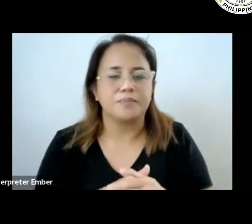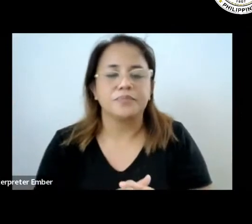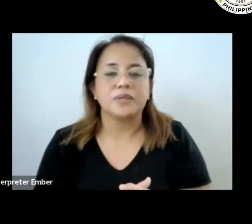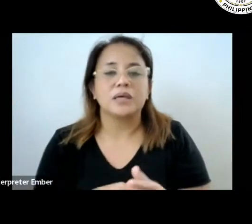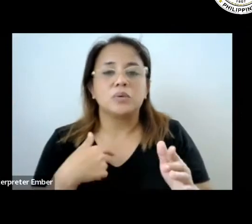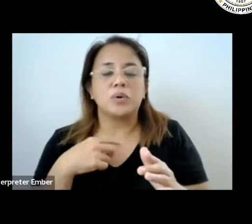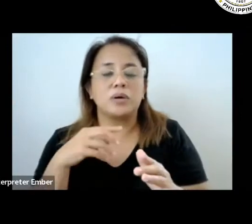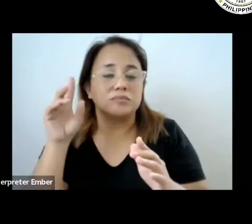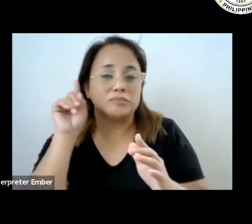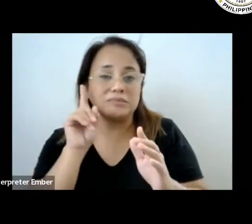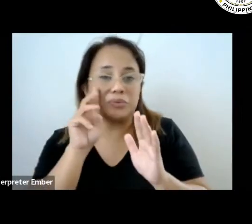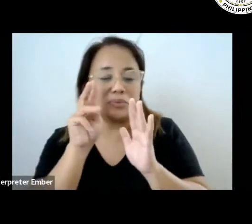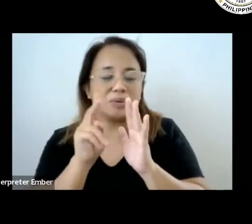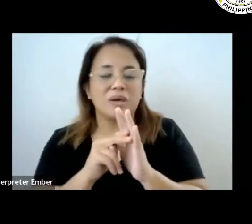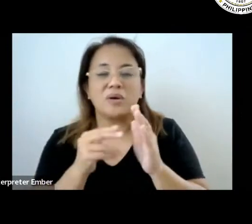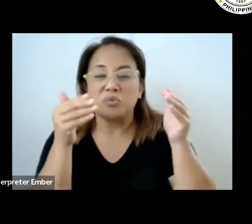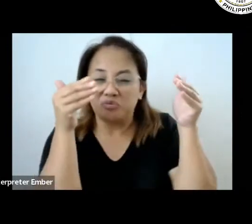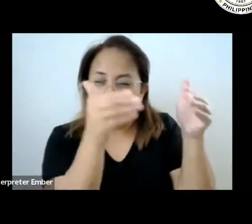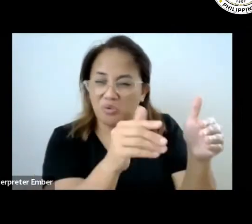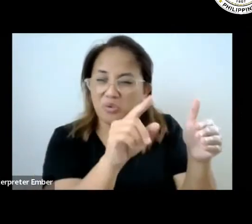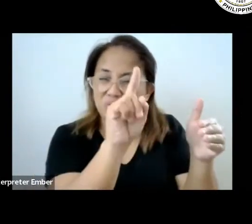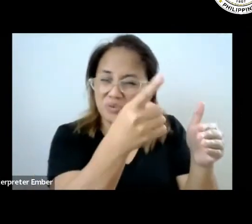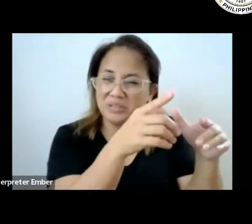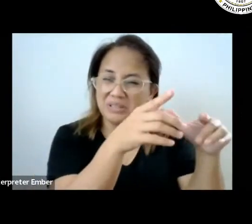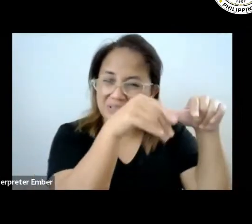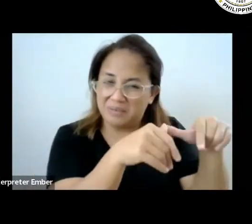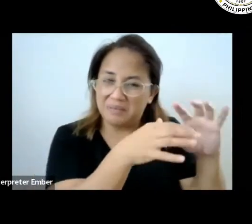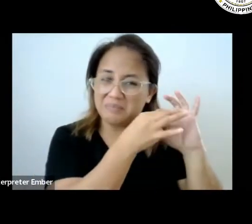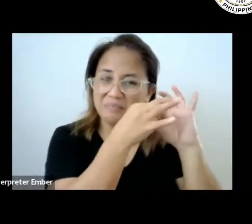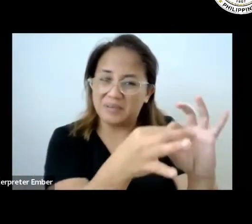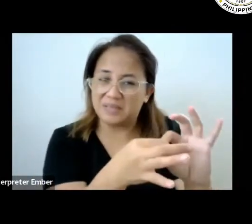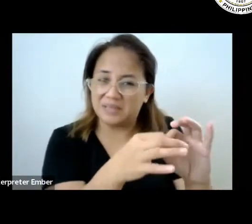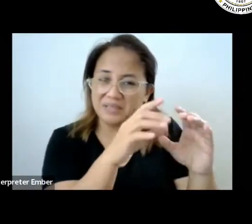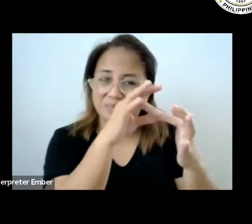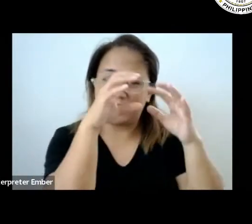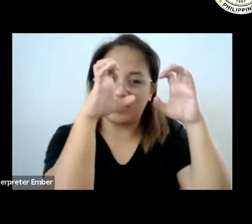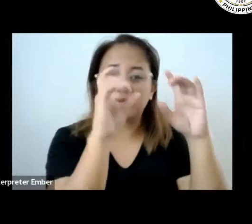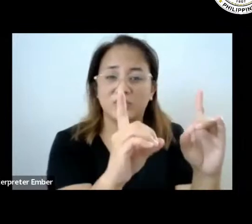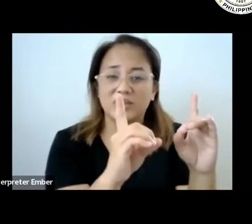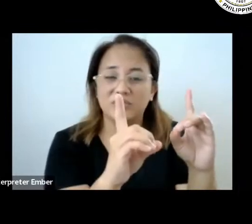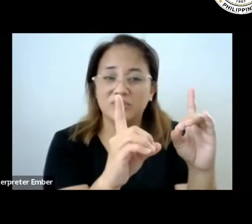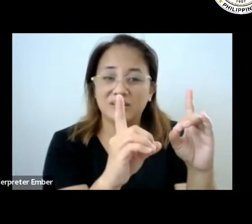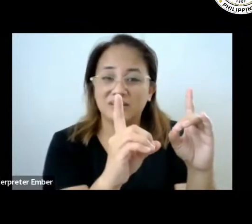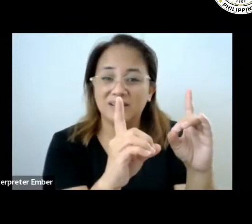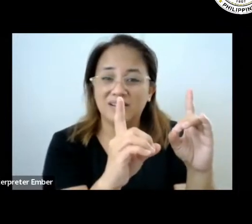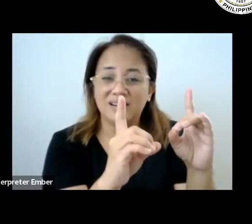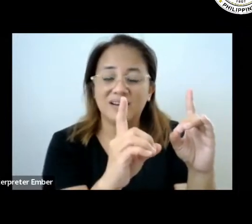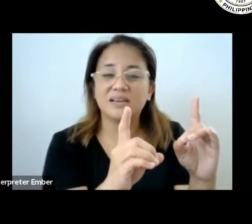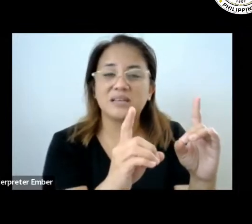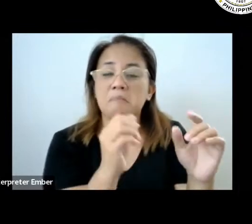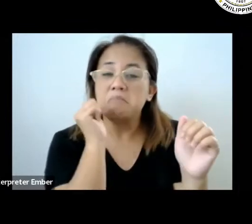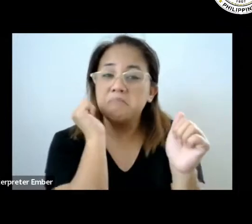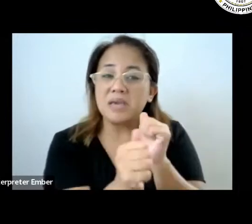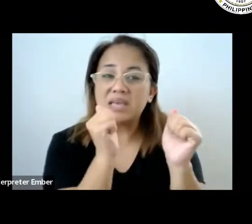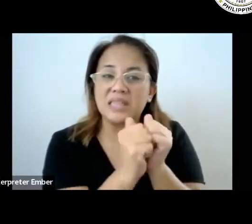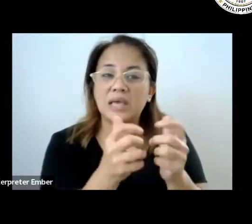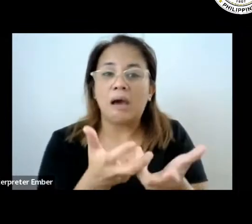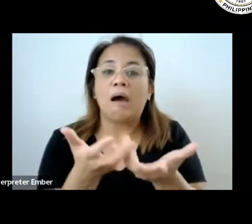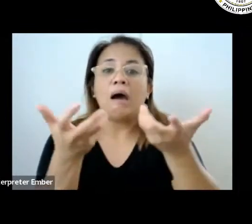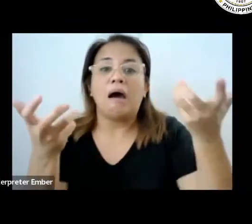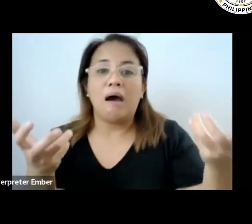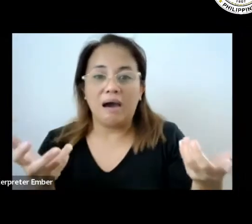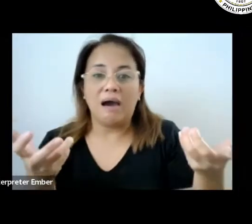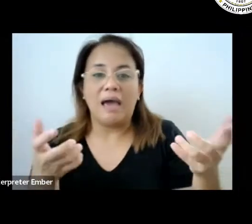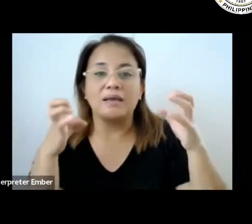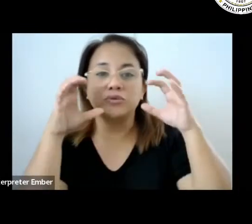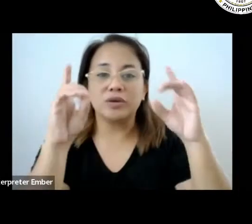solely as disability was the basis for special education, which typically meant segregated